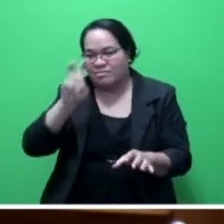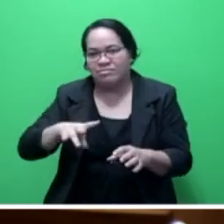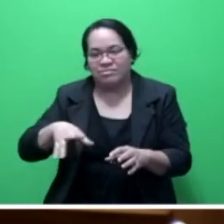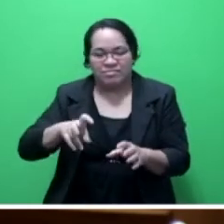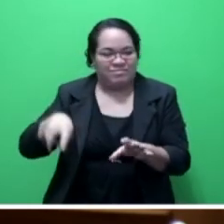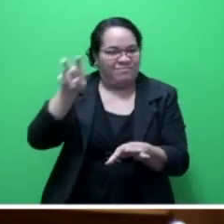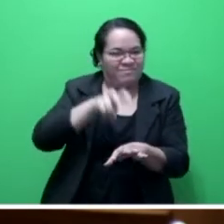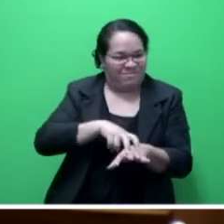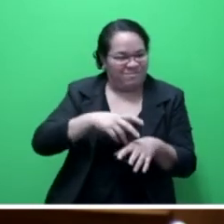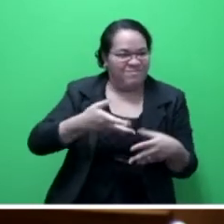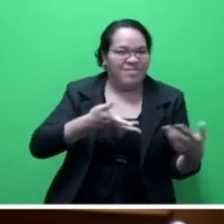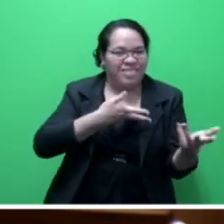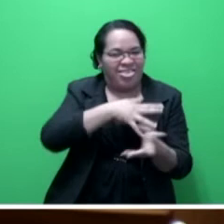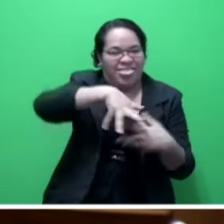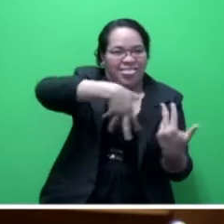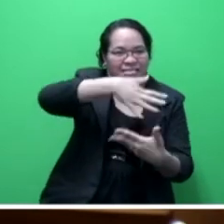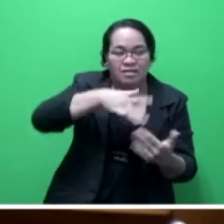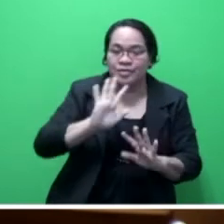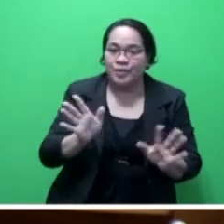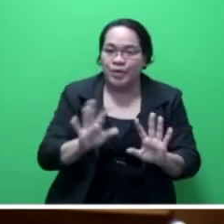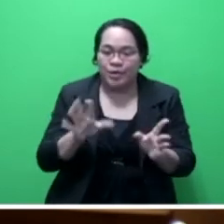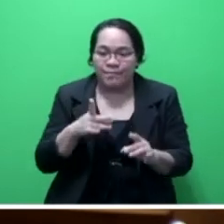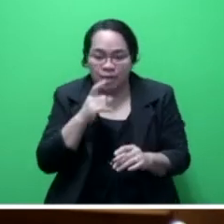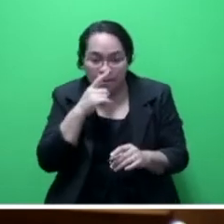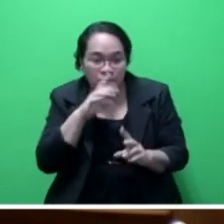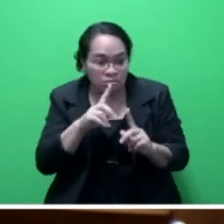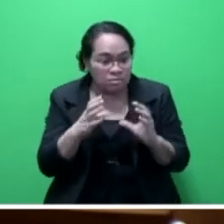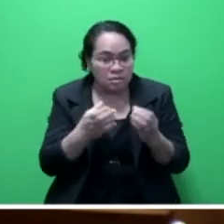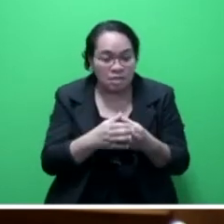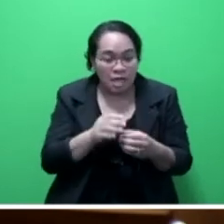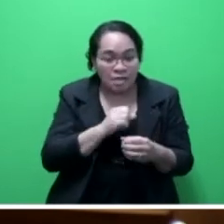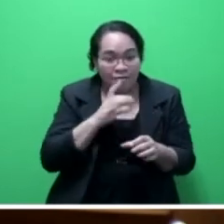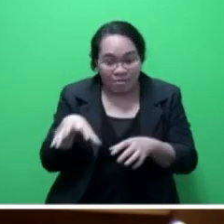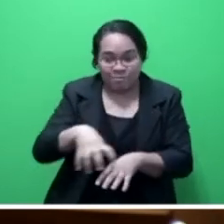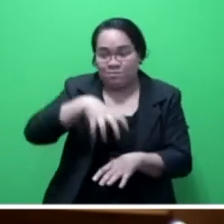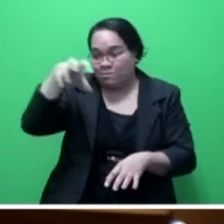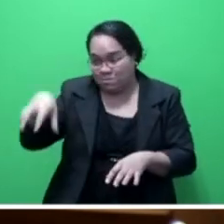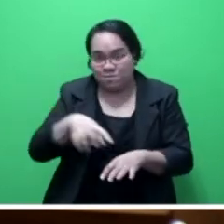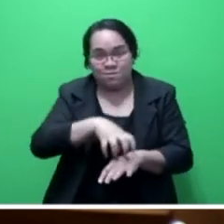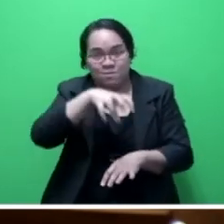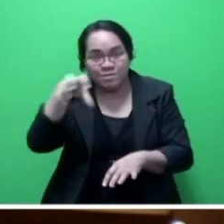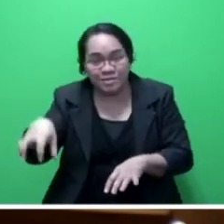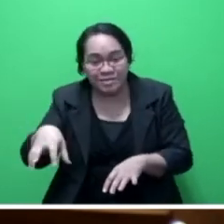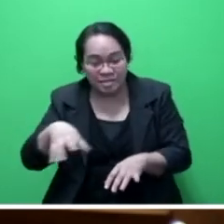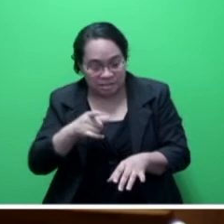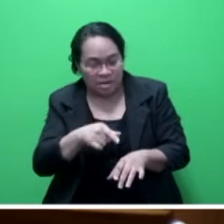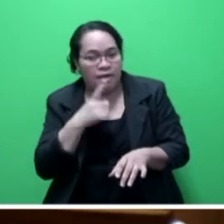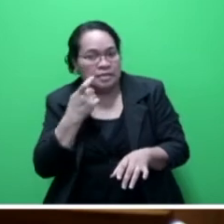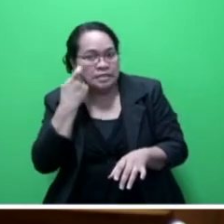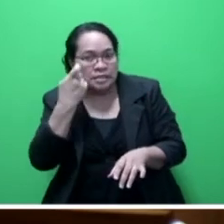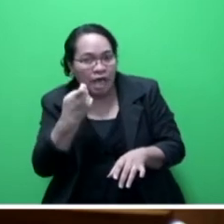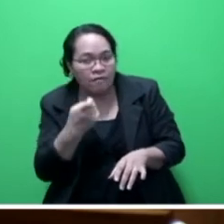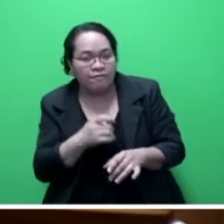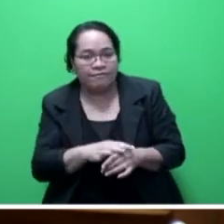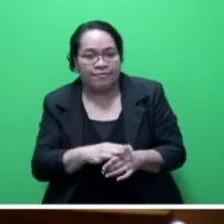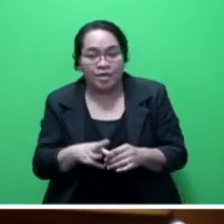For inter-island shipping operators and crew were to offload cargo and freight at a destination located on the jetty or ports.